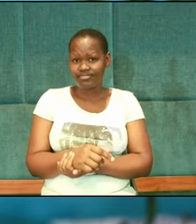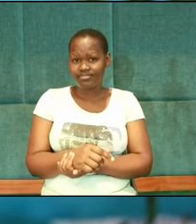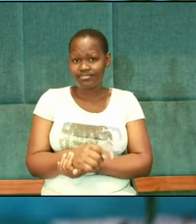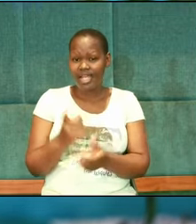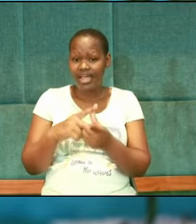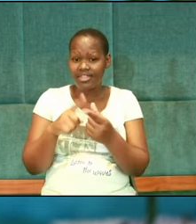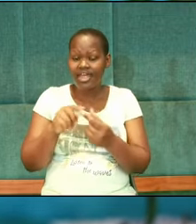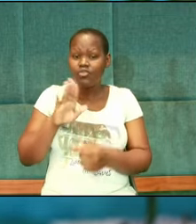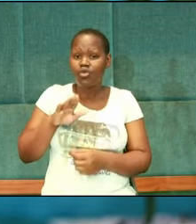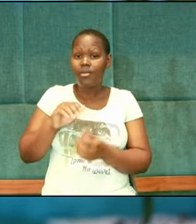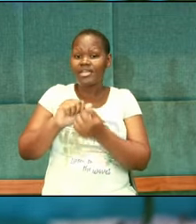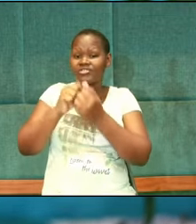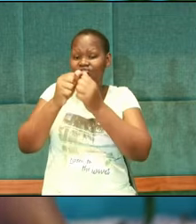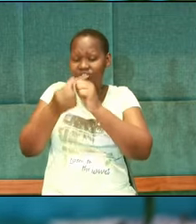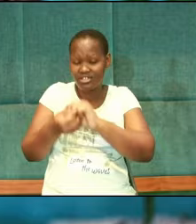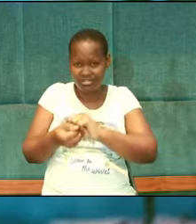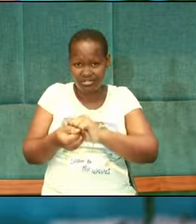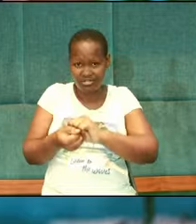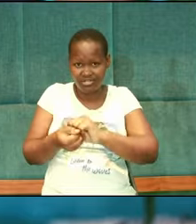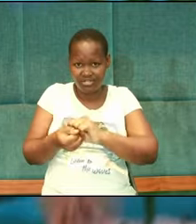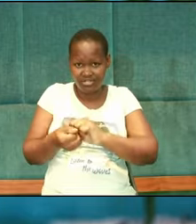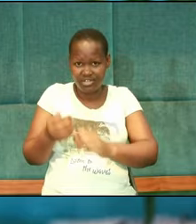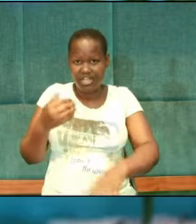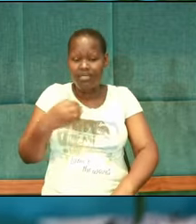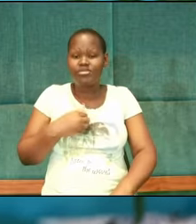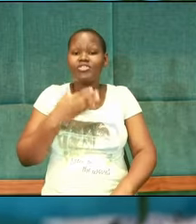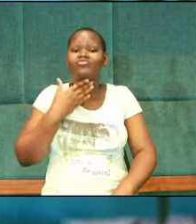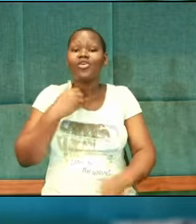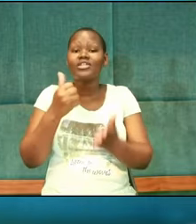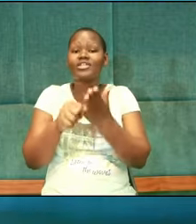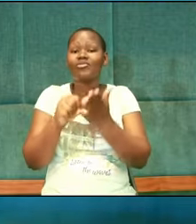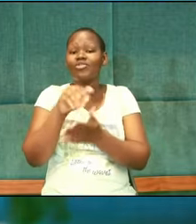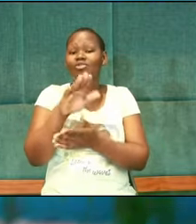Then the woman will change the gear. I don't want your trouble today.